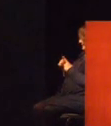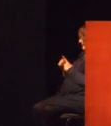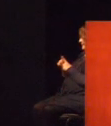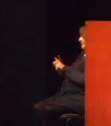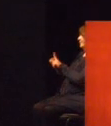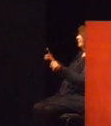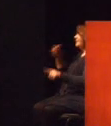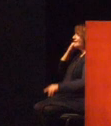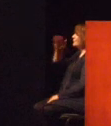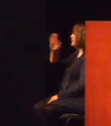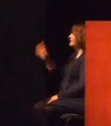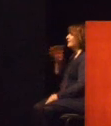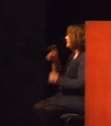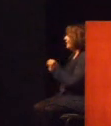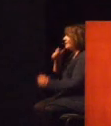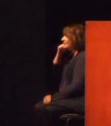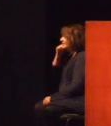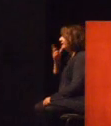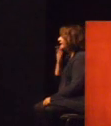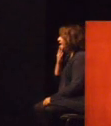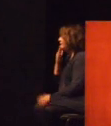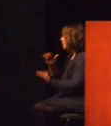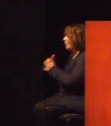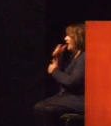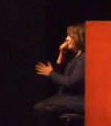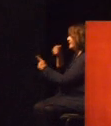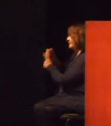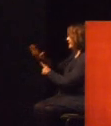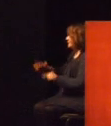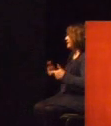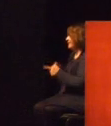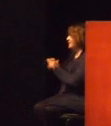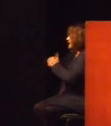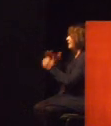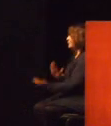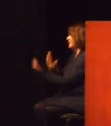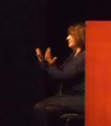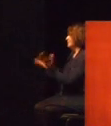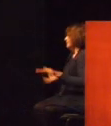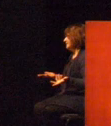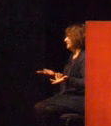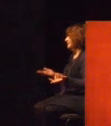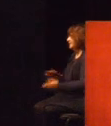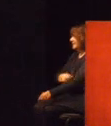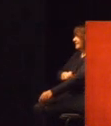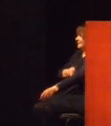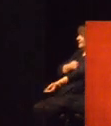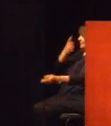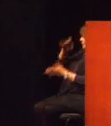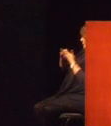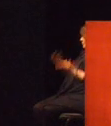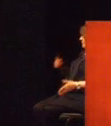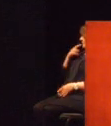But if we never talk about skin color or how race impacts our lives, then we can't confront racism. For students, they say